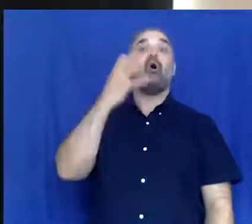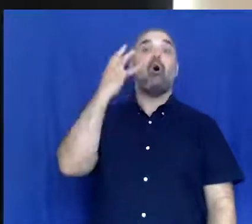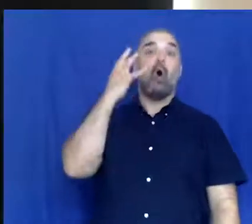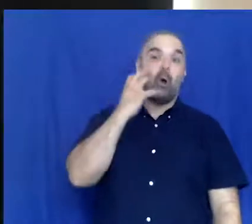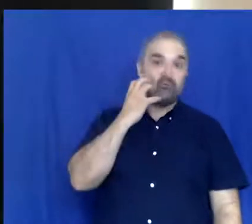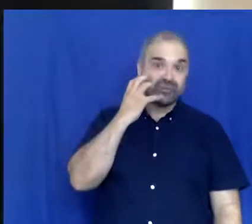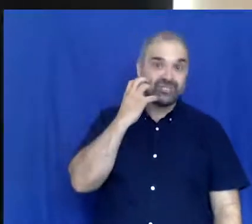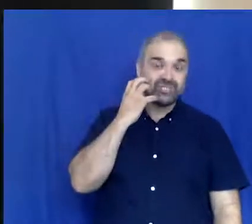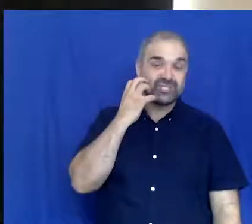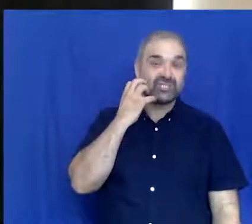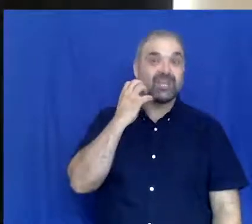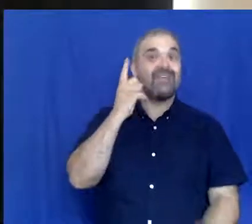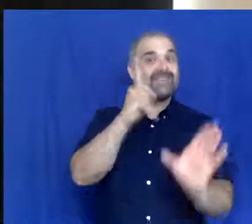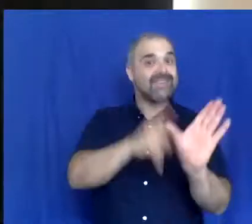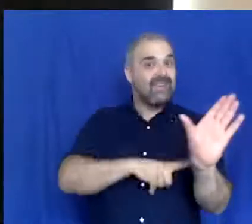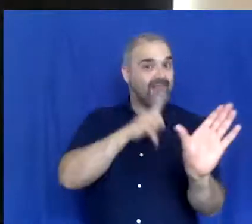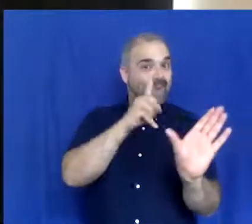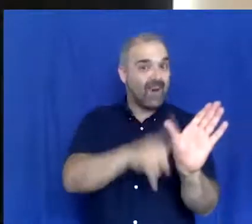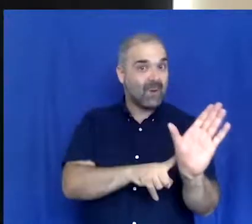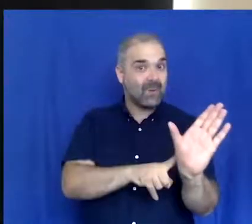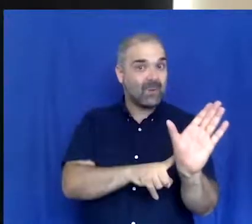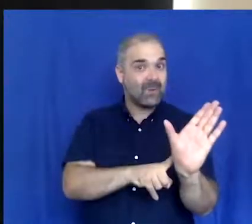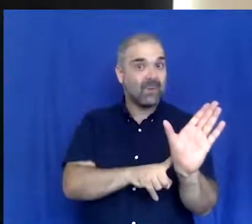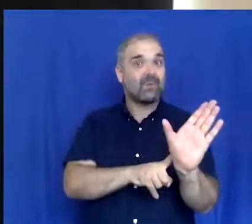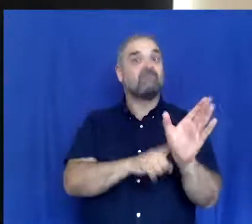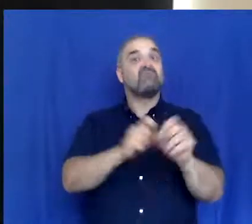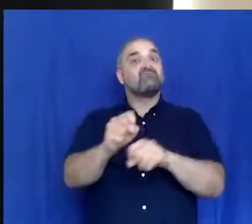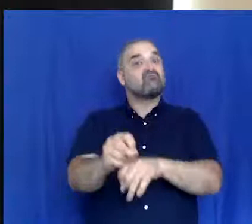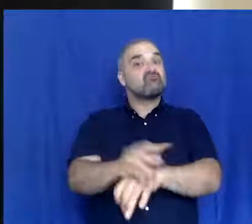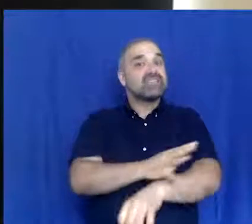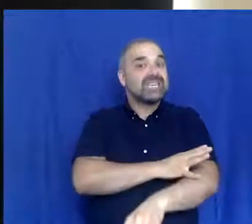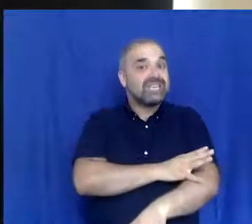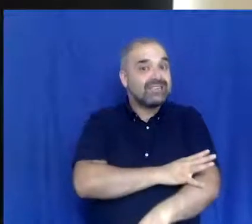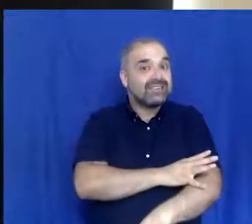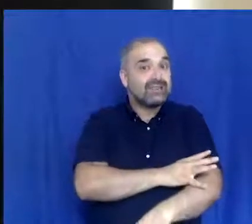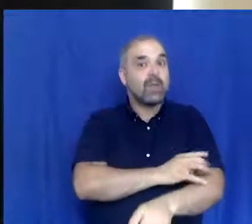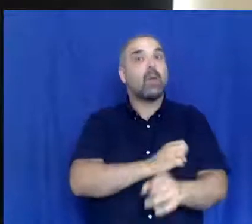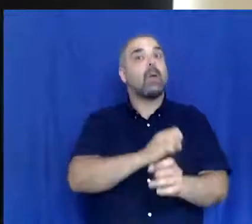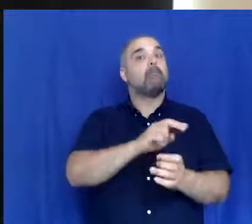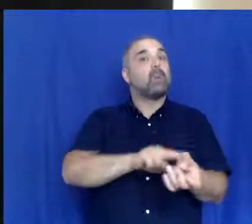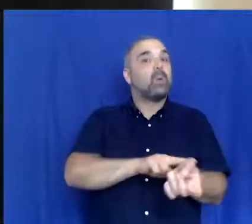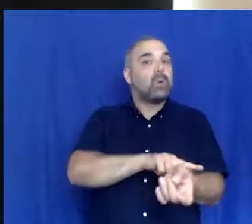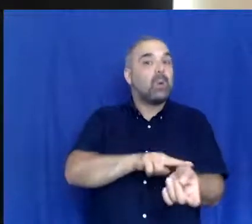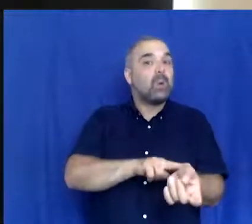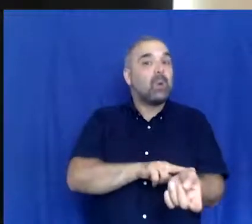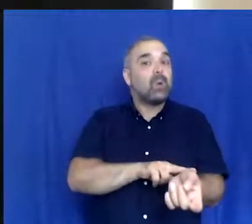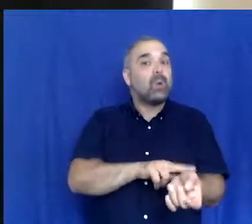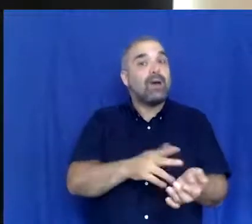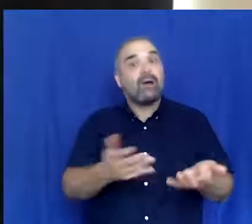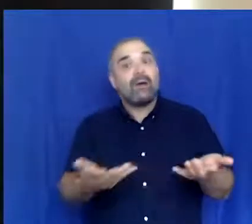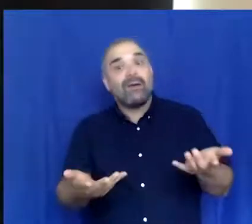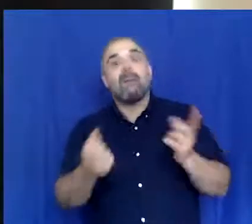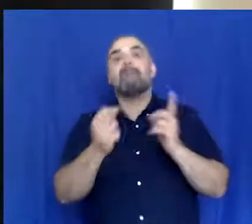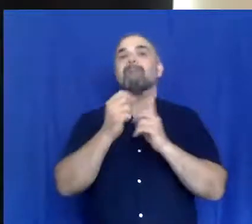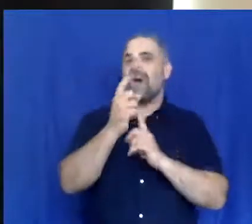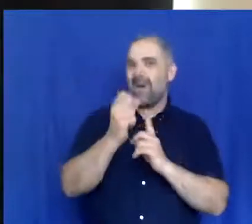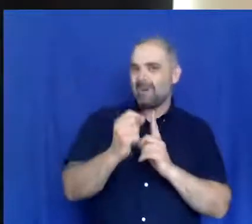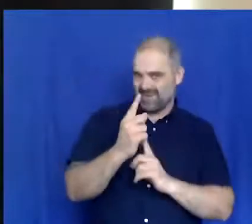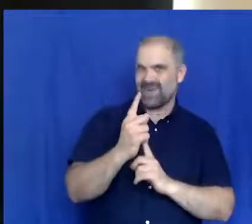have orange, yellow, green, blue,